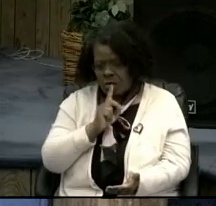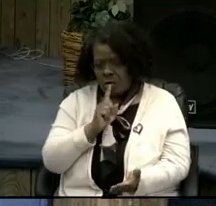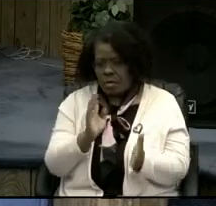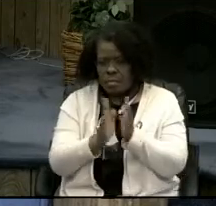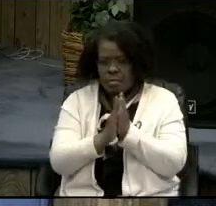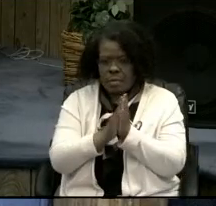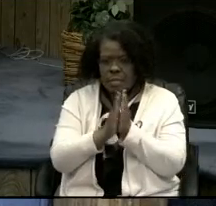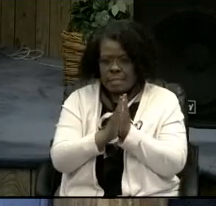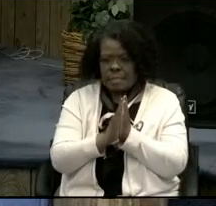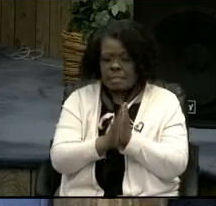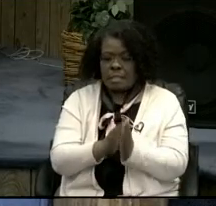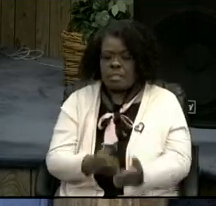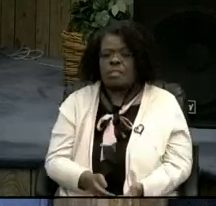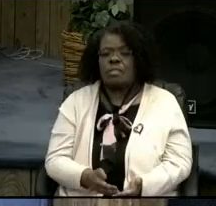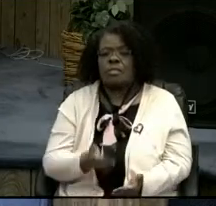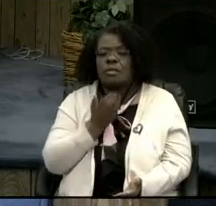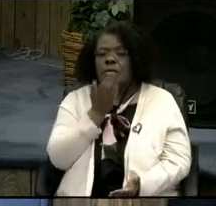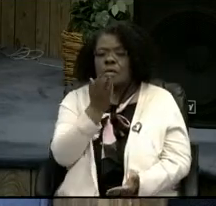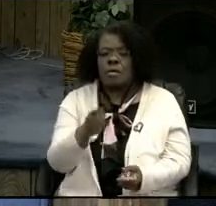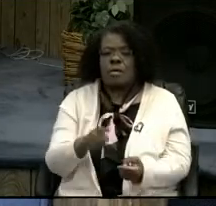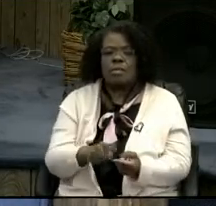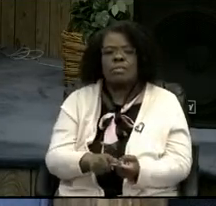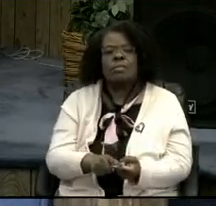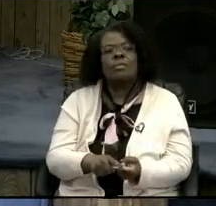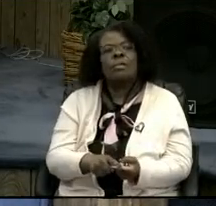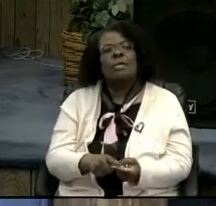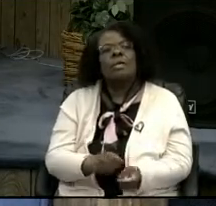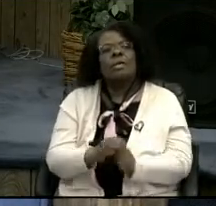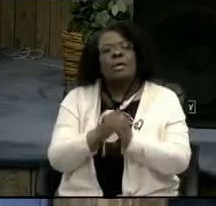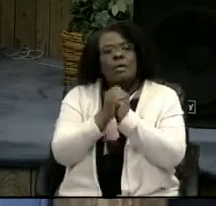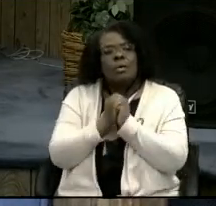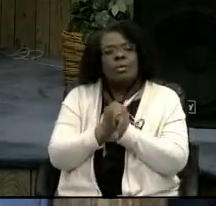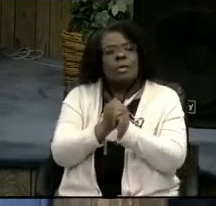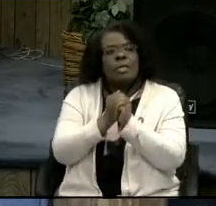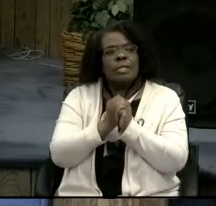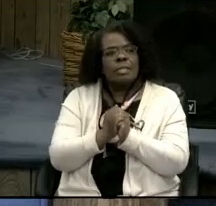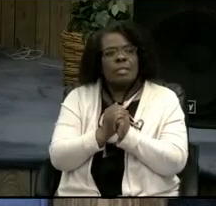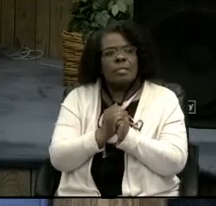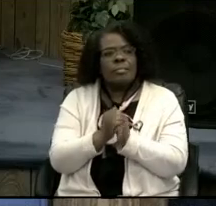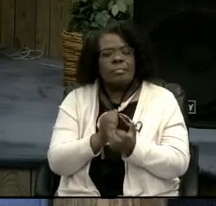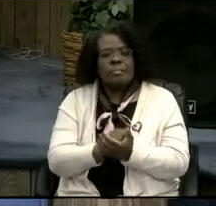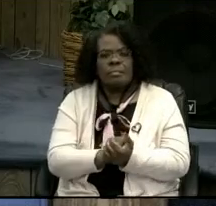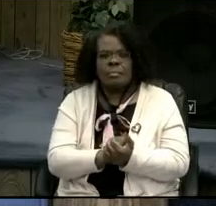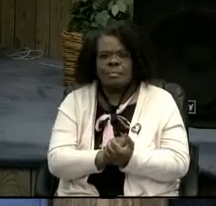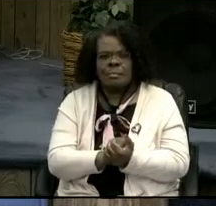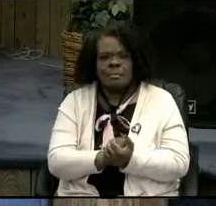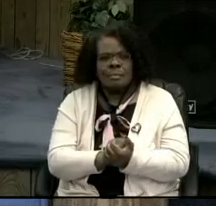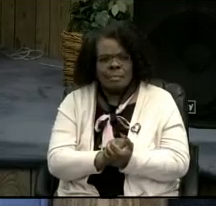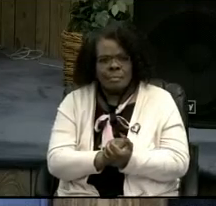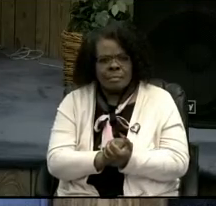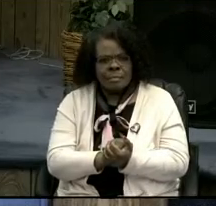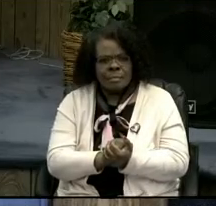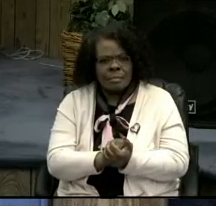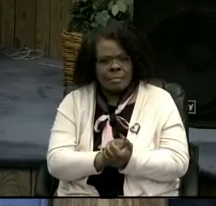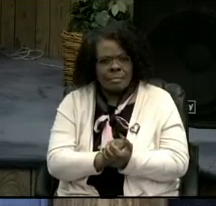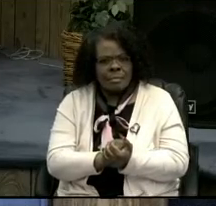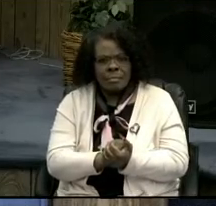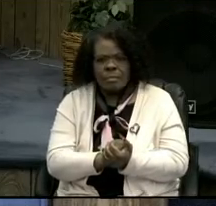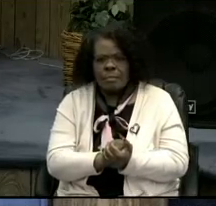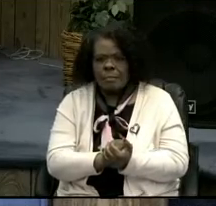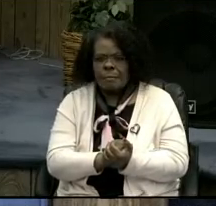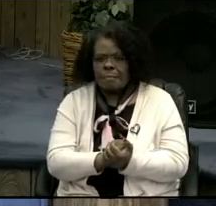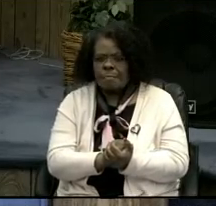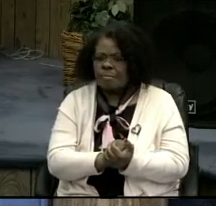Reading and your hearing this morning from the first division of Psalms, the 37th number. Fret not thyself because